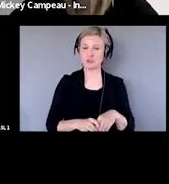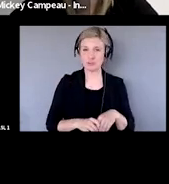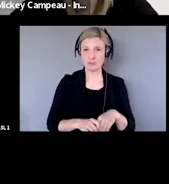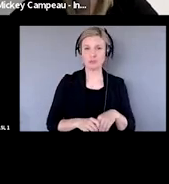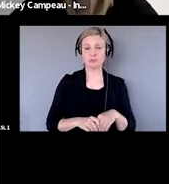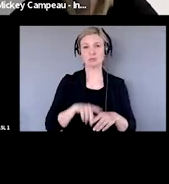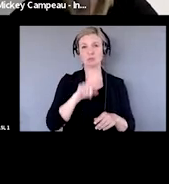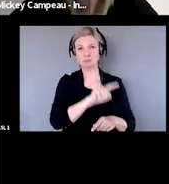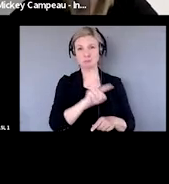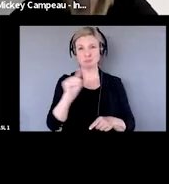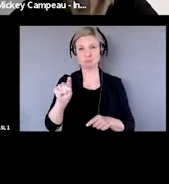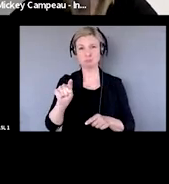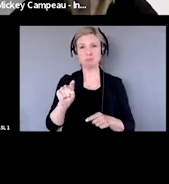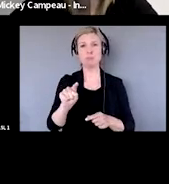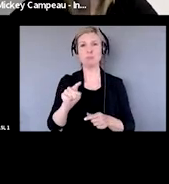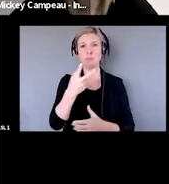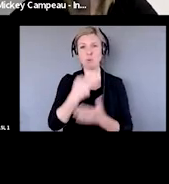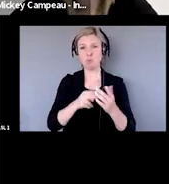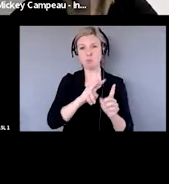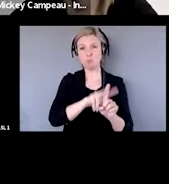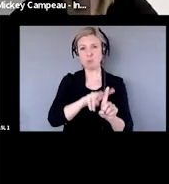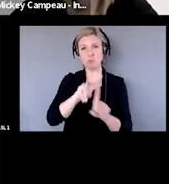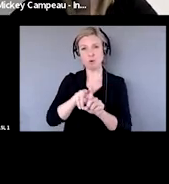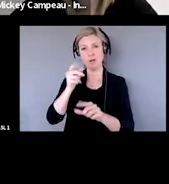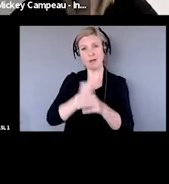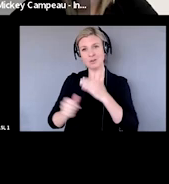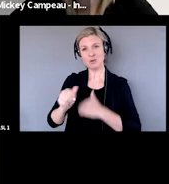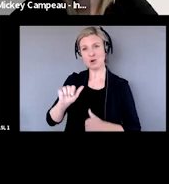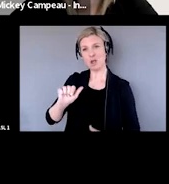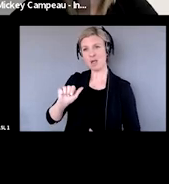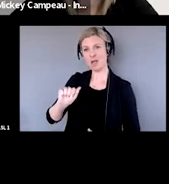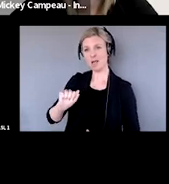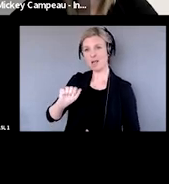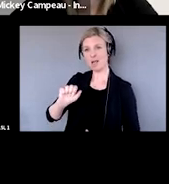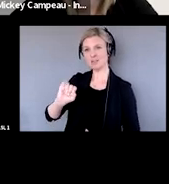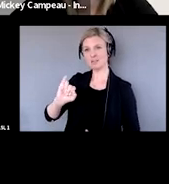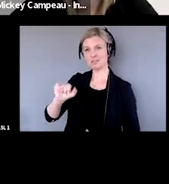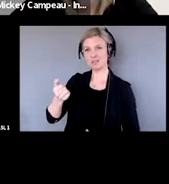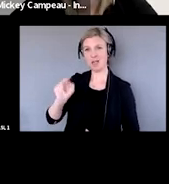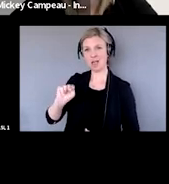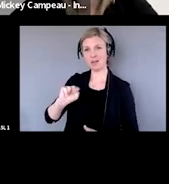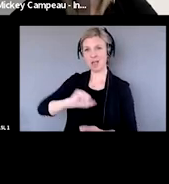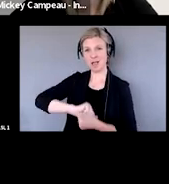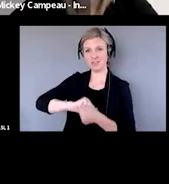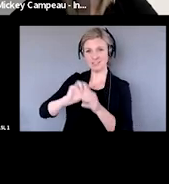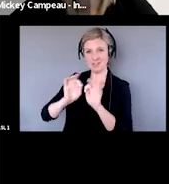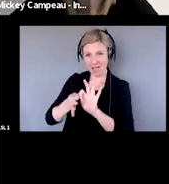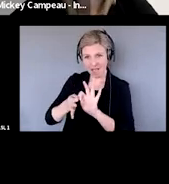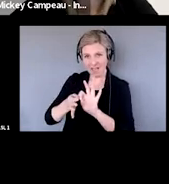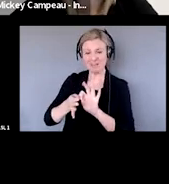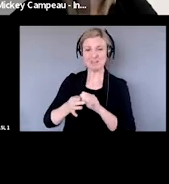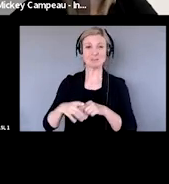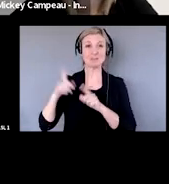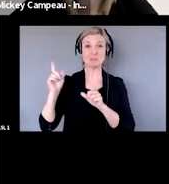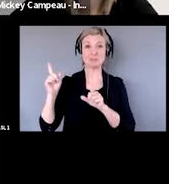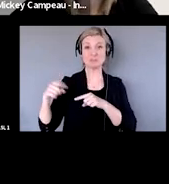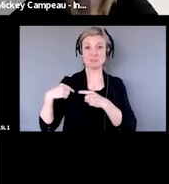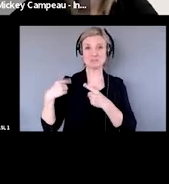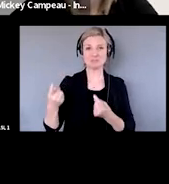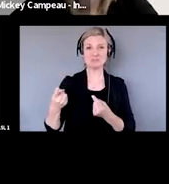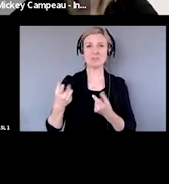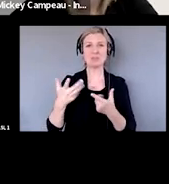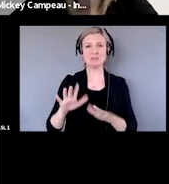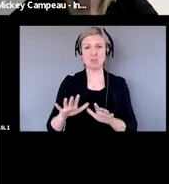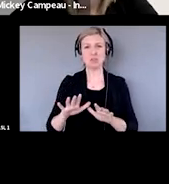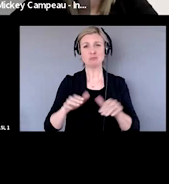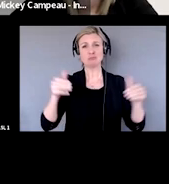is graciously provided by Asign. We previously know them and have talked about them at these Toolkit